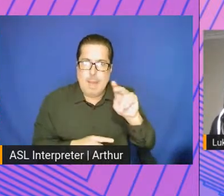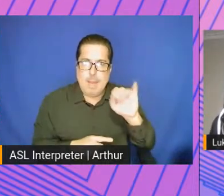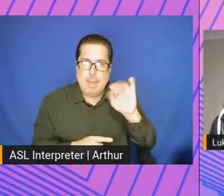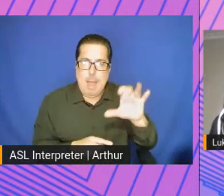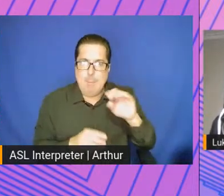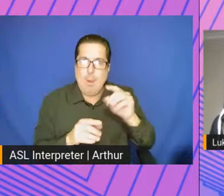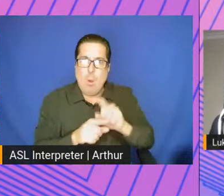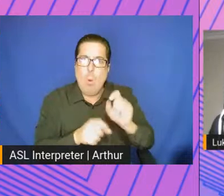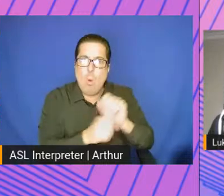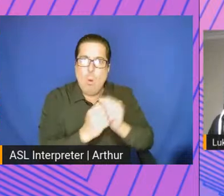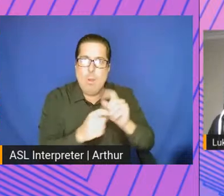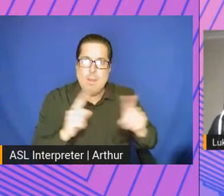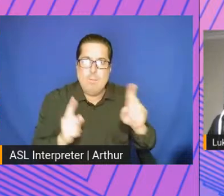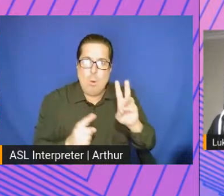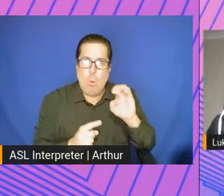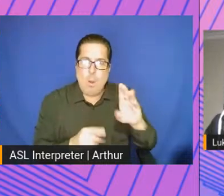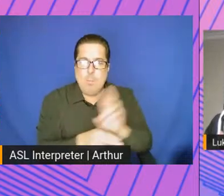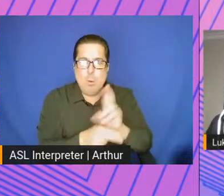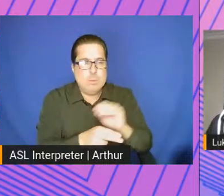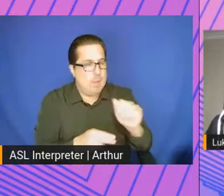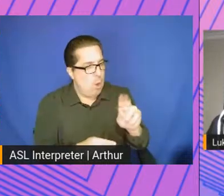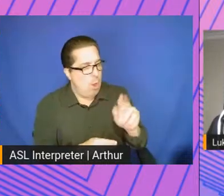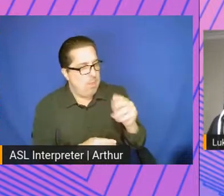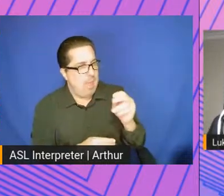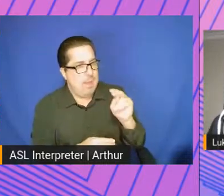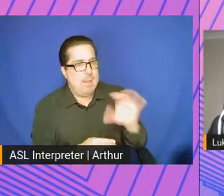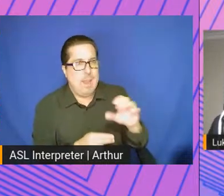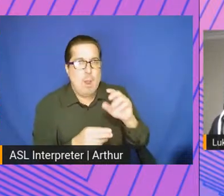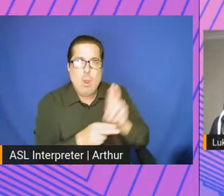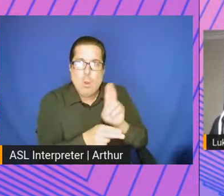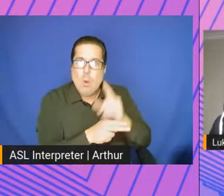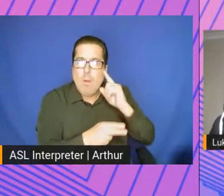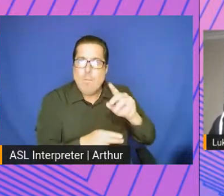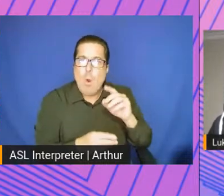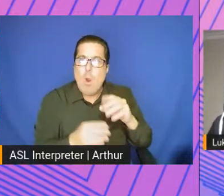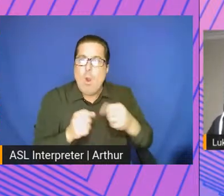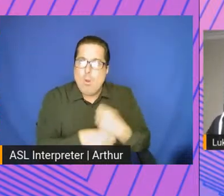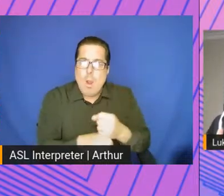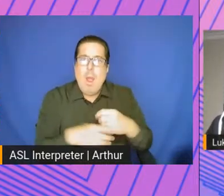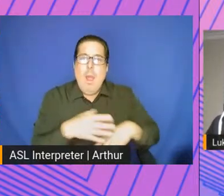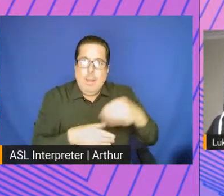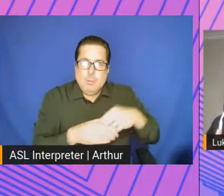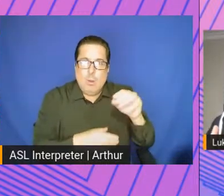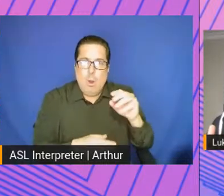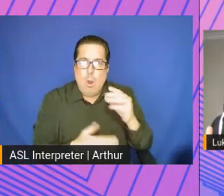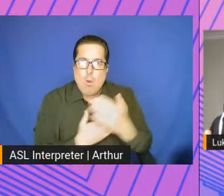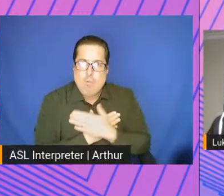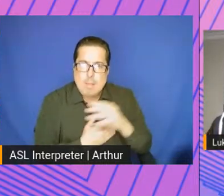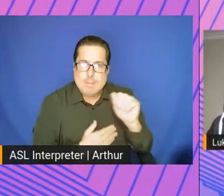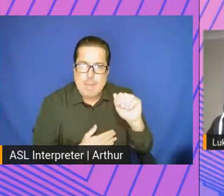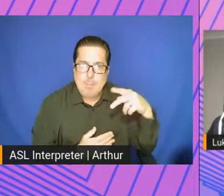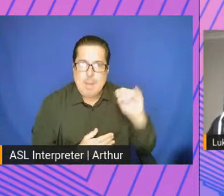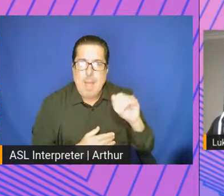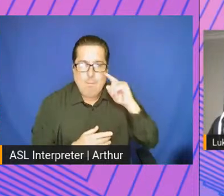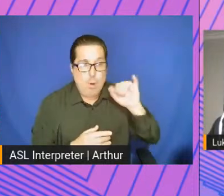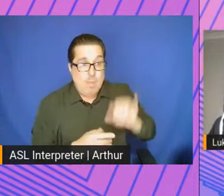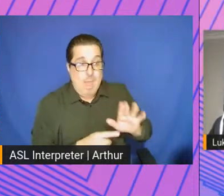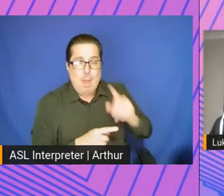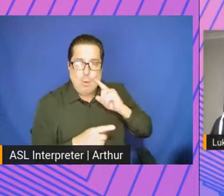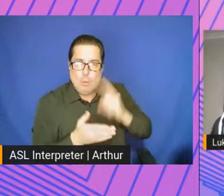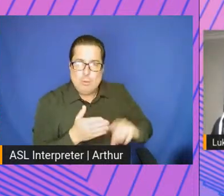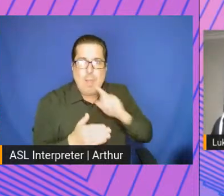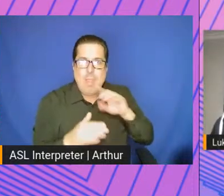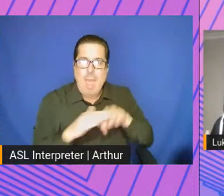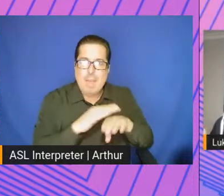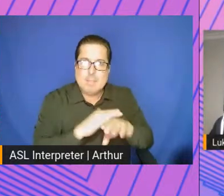a webhook authorizer if you want Kubernetes to essentially query an external REST API in order for it to check the access